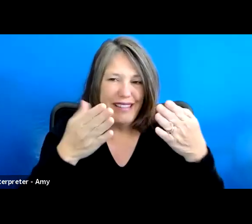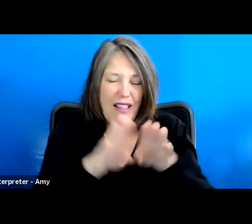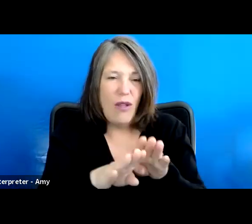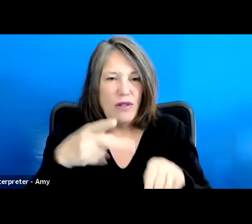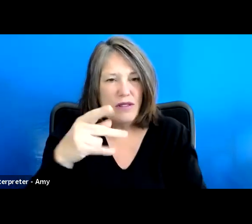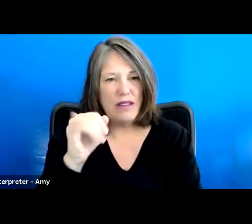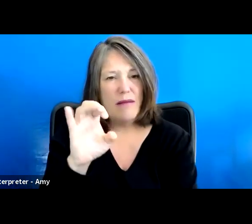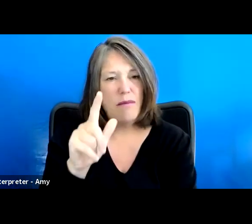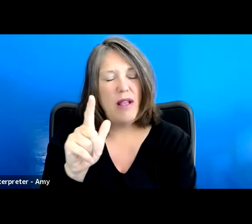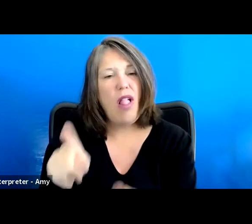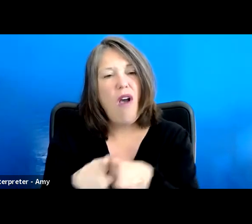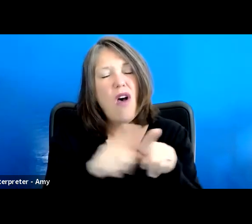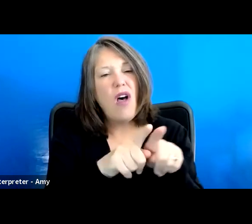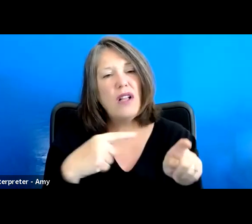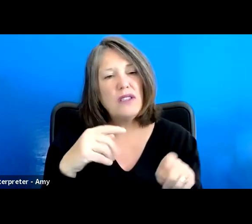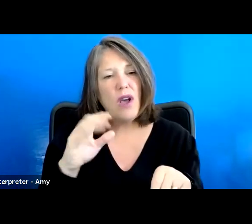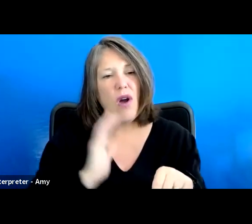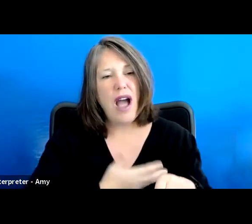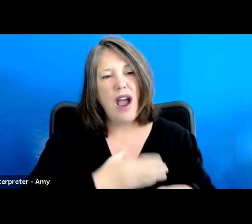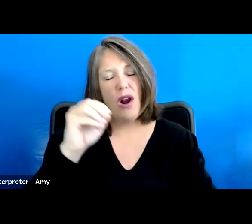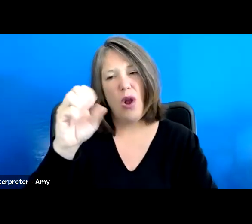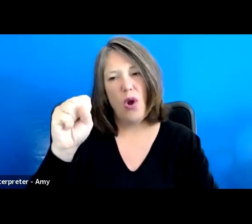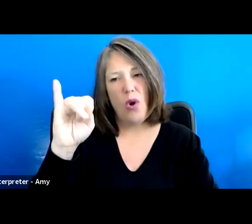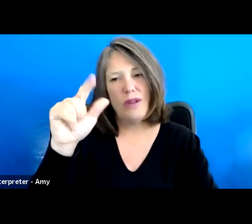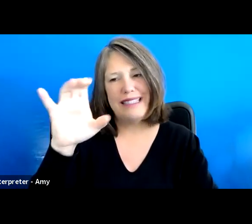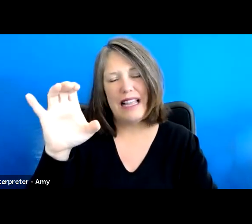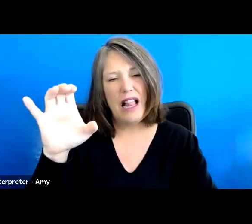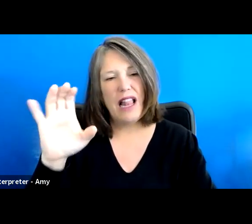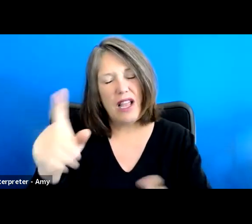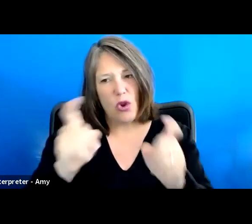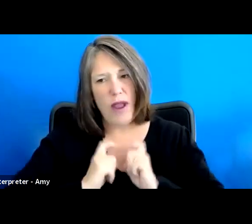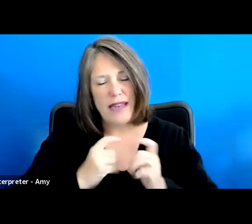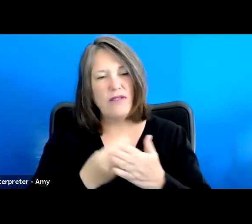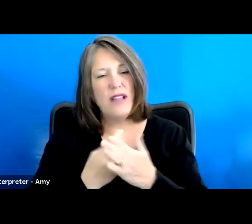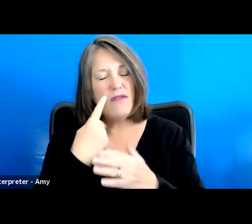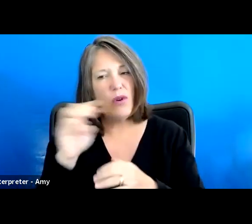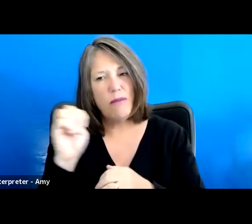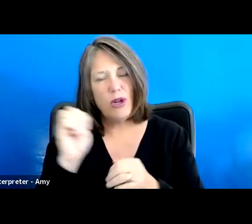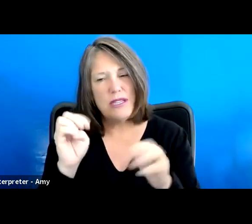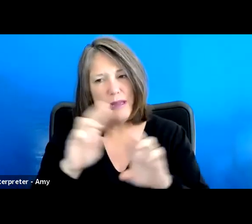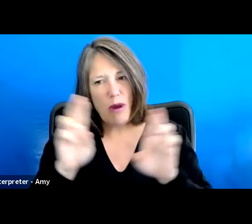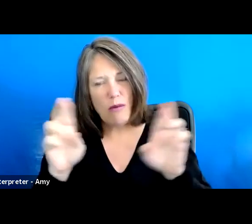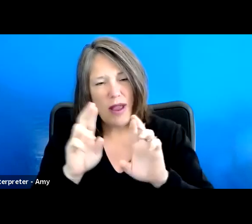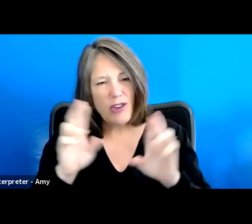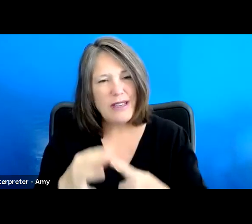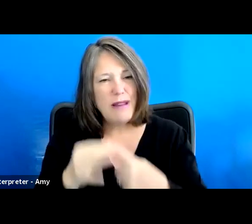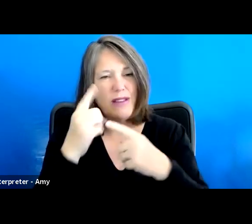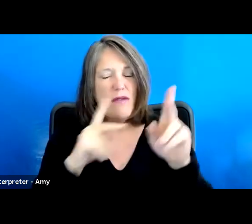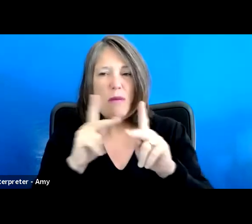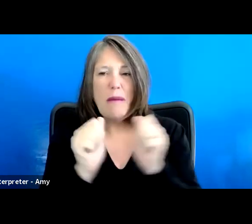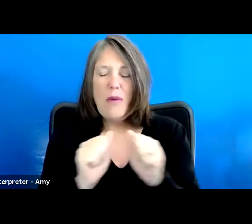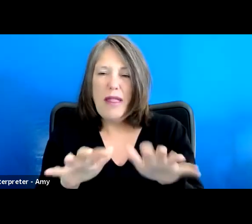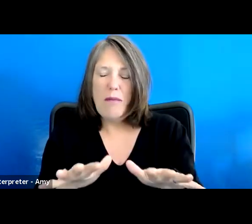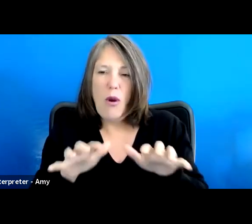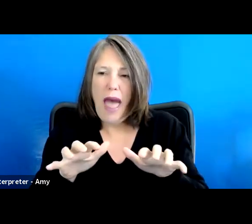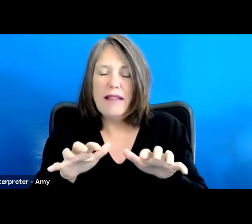association also, OSILC, granted us some funds for emergency preparation specific for folks with paralysis.